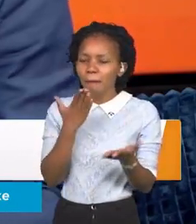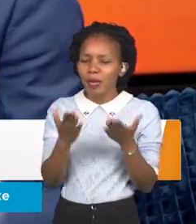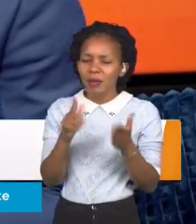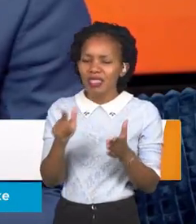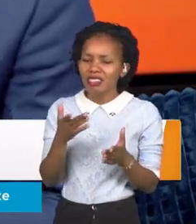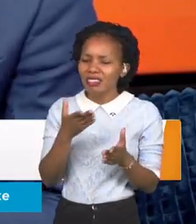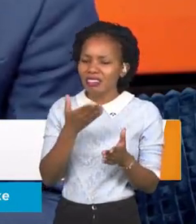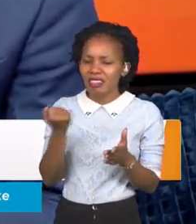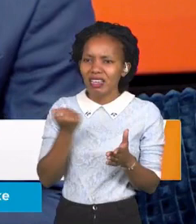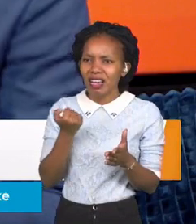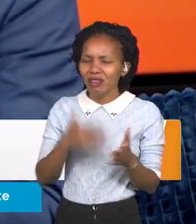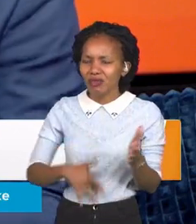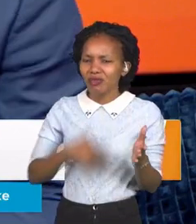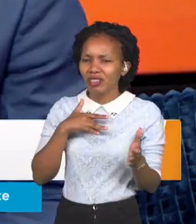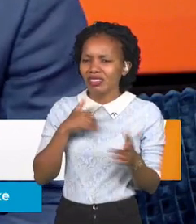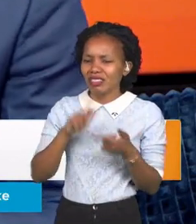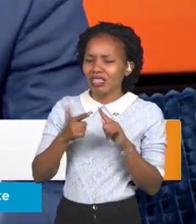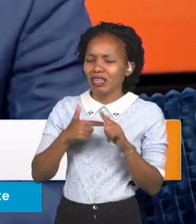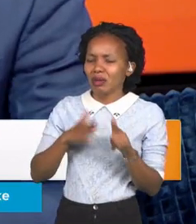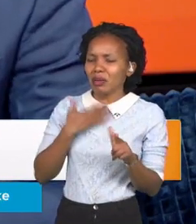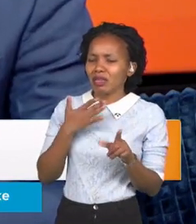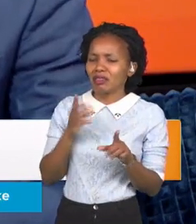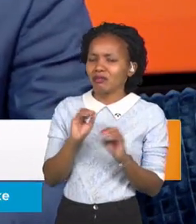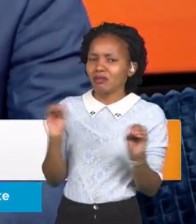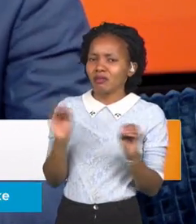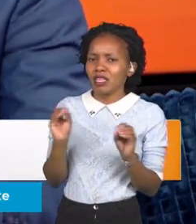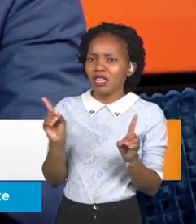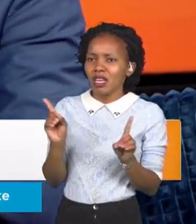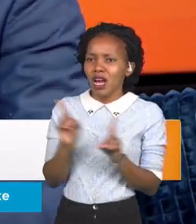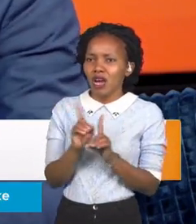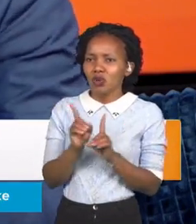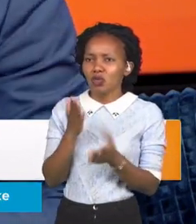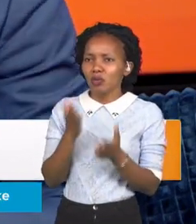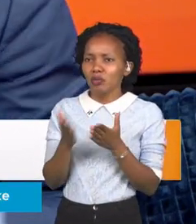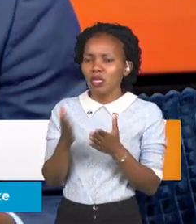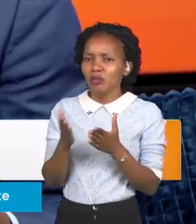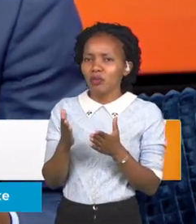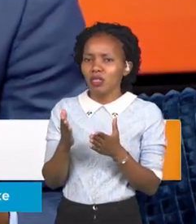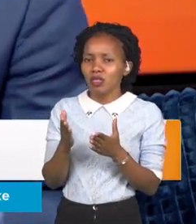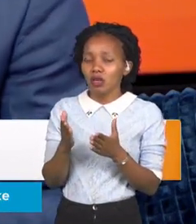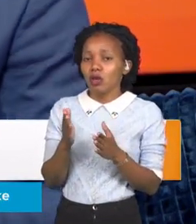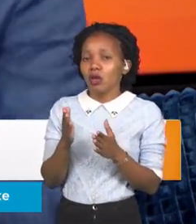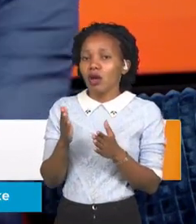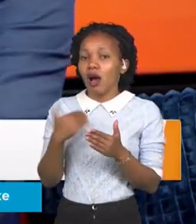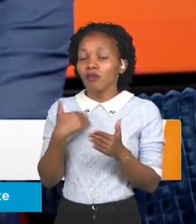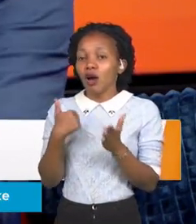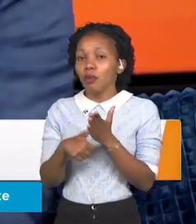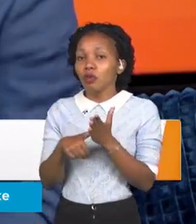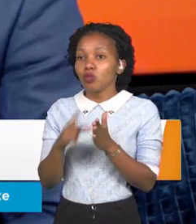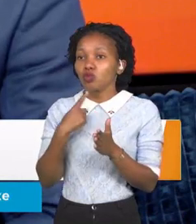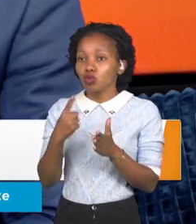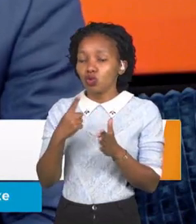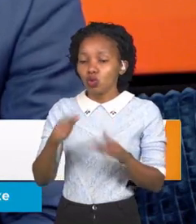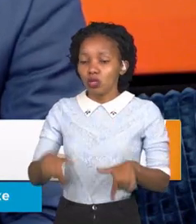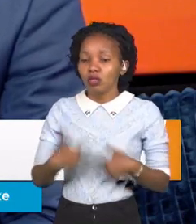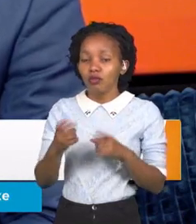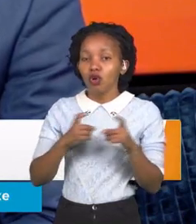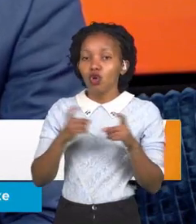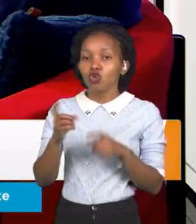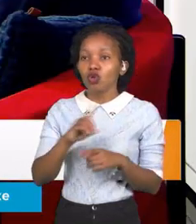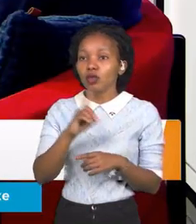guy, not my class. And this guy felt like this kind of some inferiority complex that comes with it. So self-control, Charlotte.